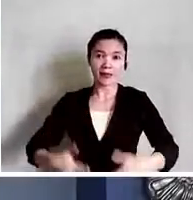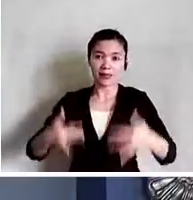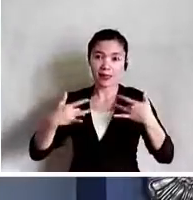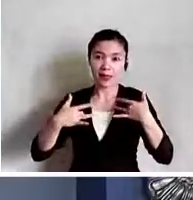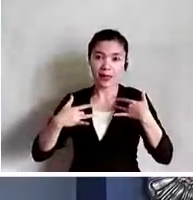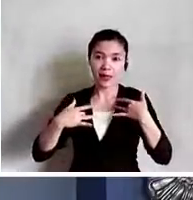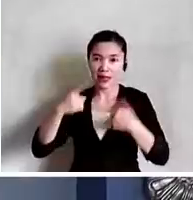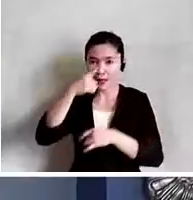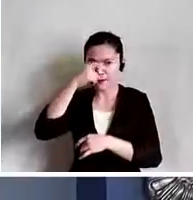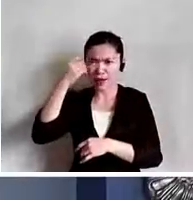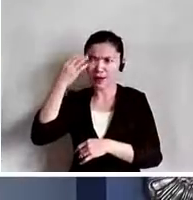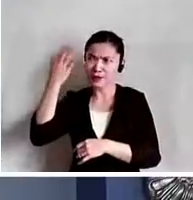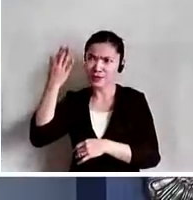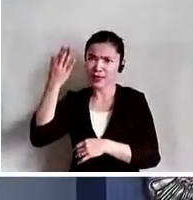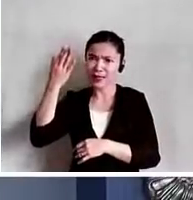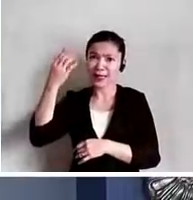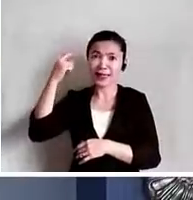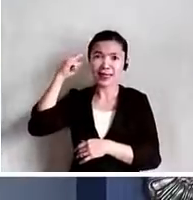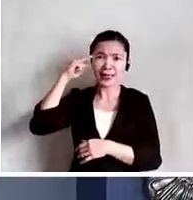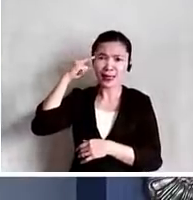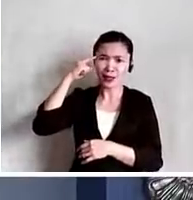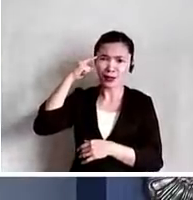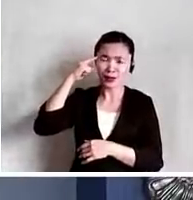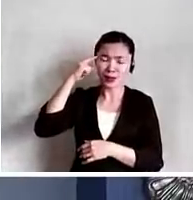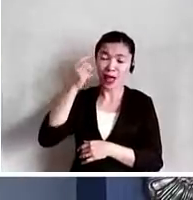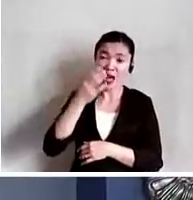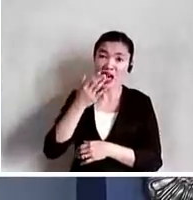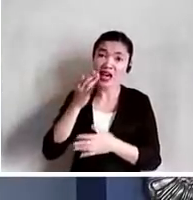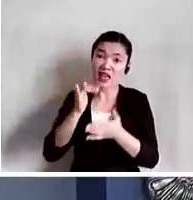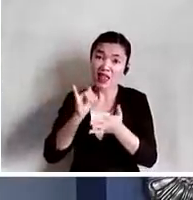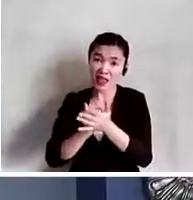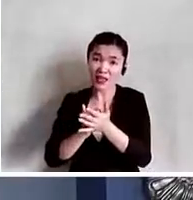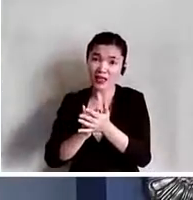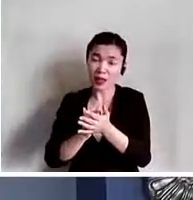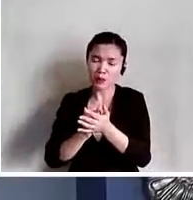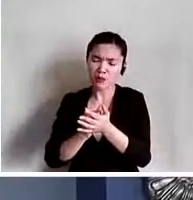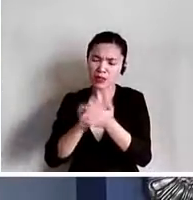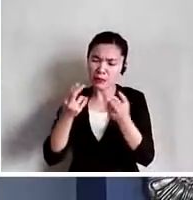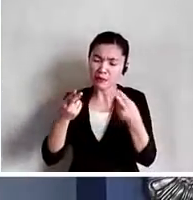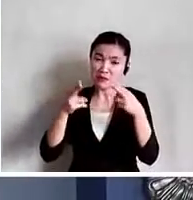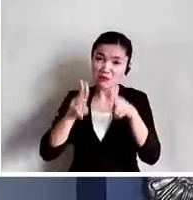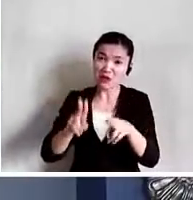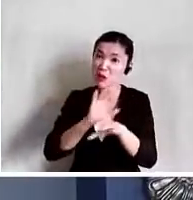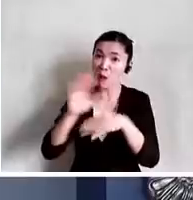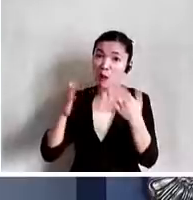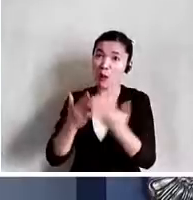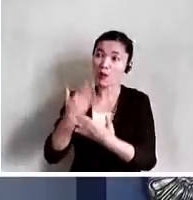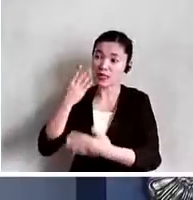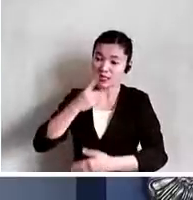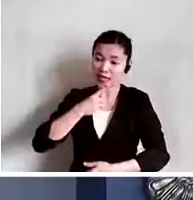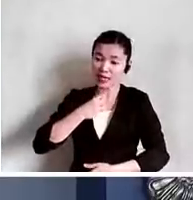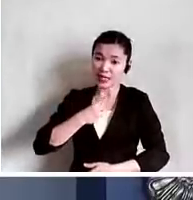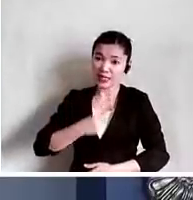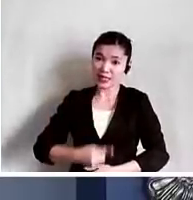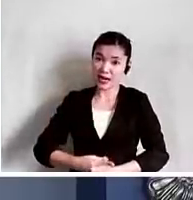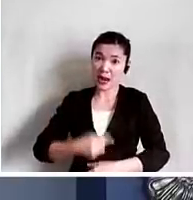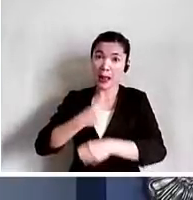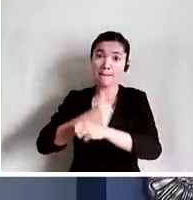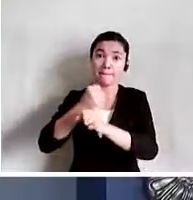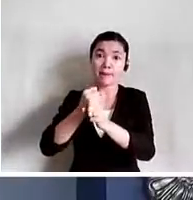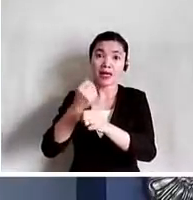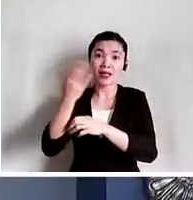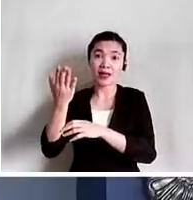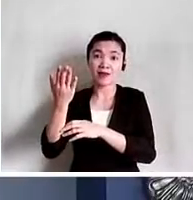sought for those that would fulfill that desire. This made him engaged